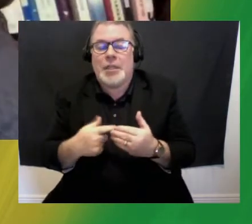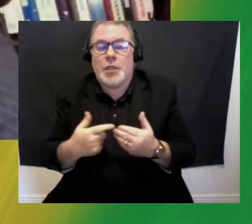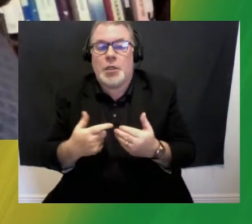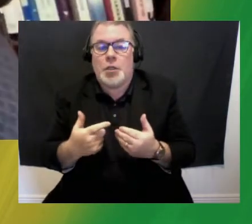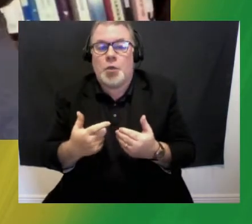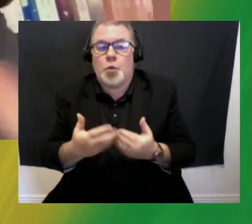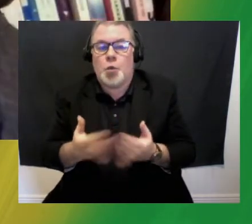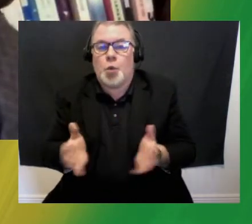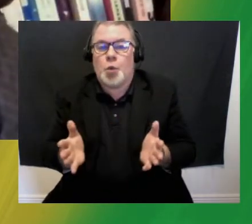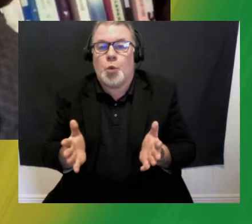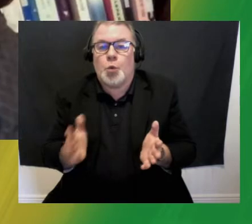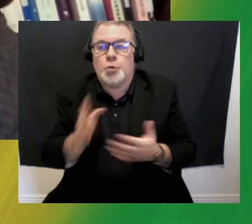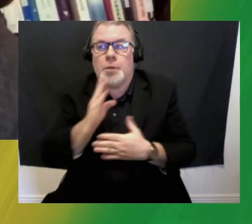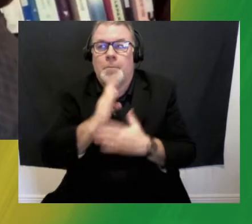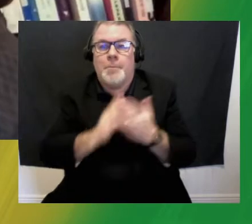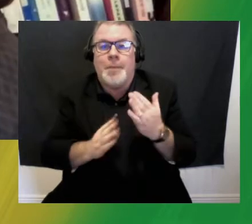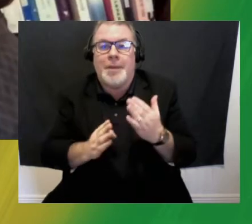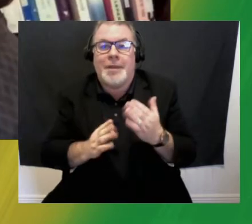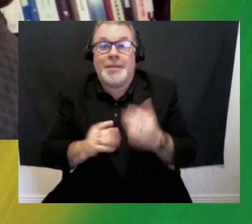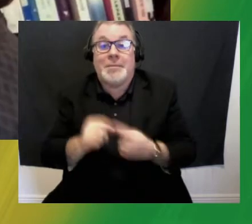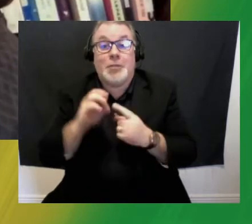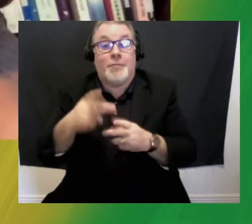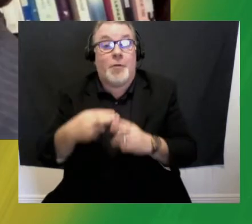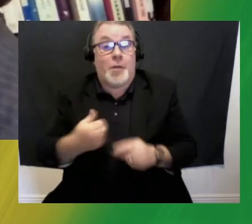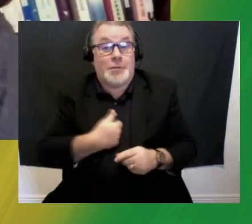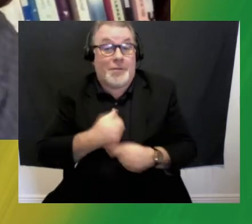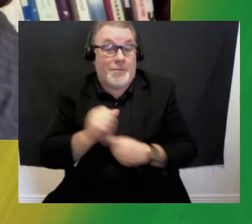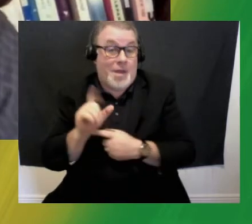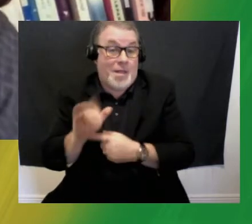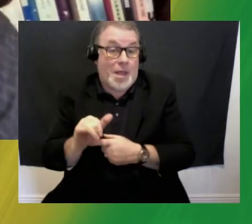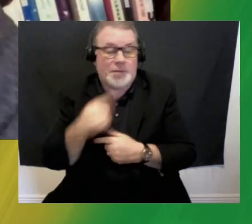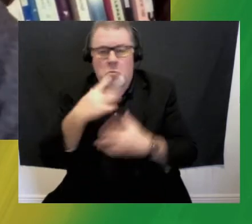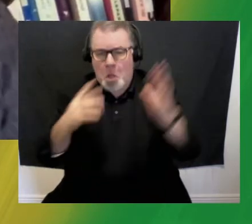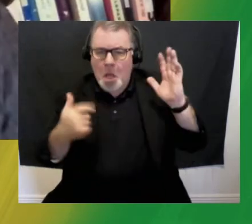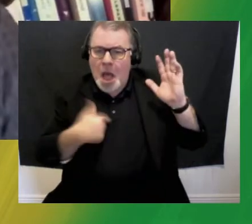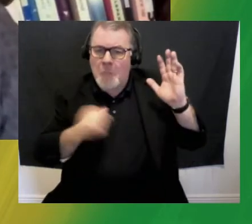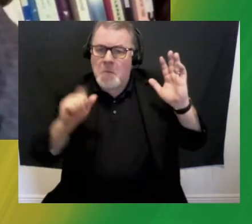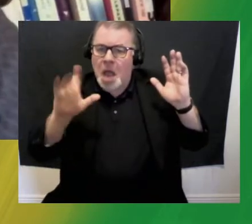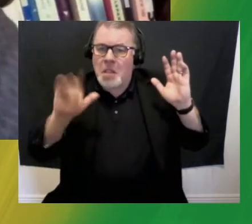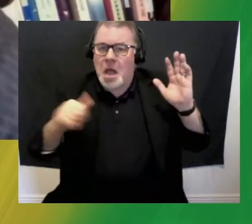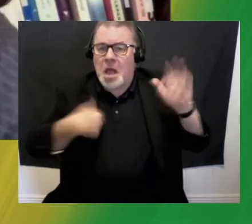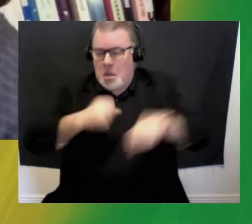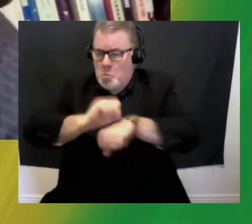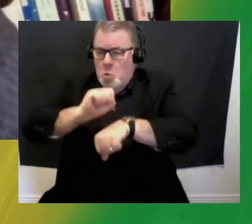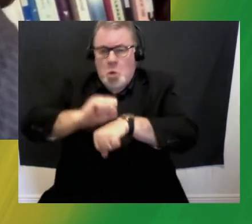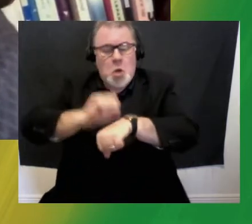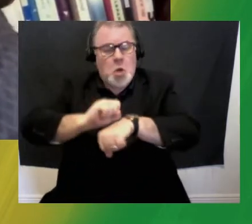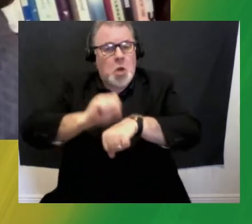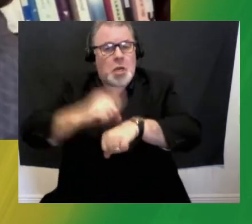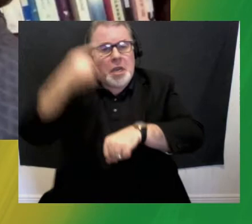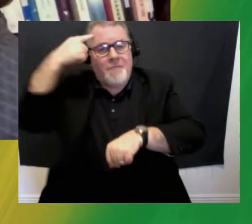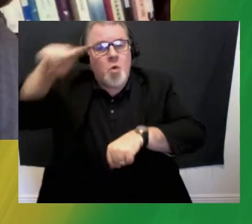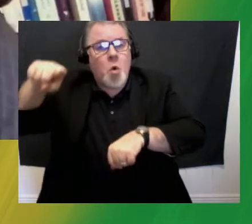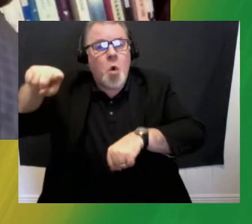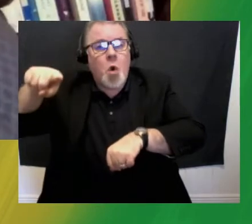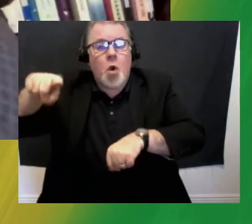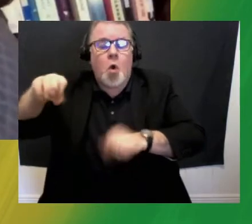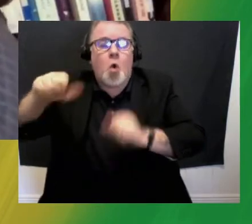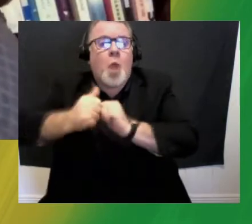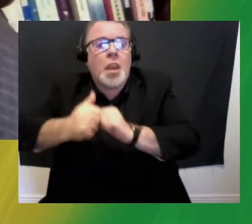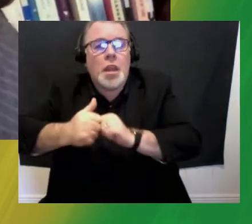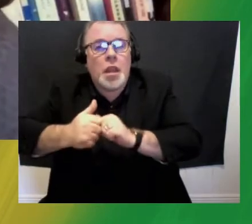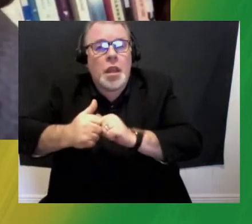in the midst of that, right? Especially if you call yourself an ally, right? To say, well, I'm an ally, I'm working on behalf of or with,